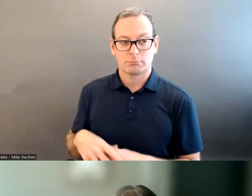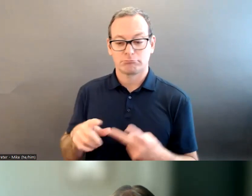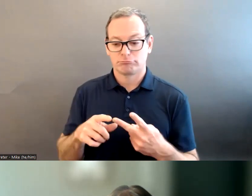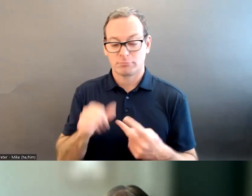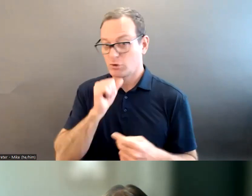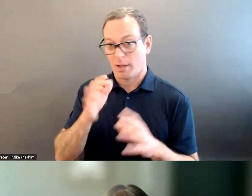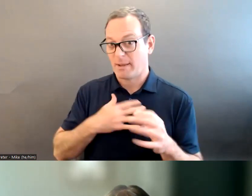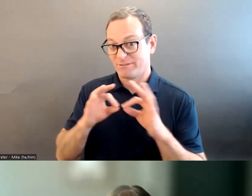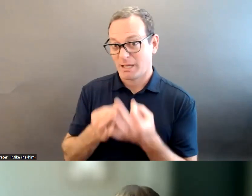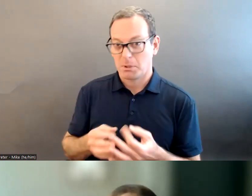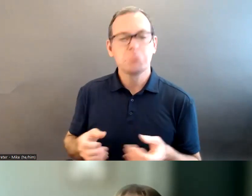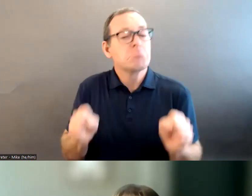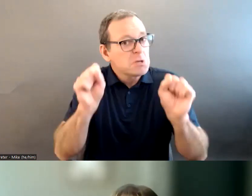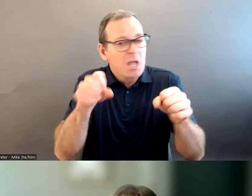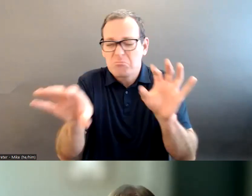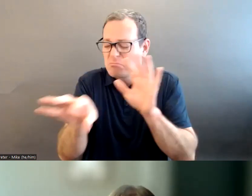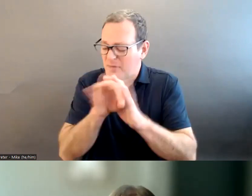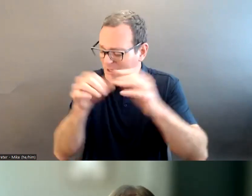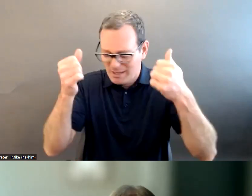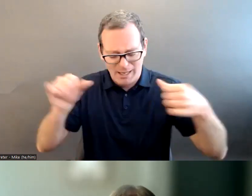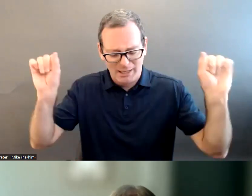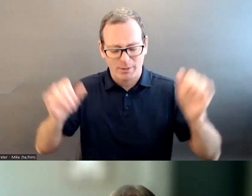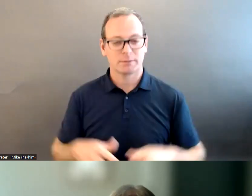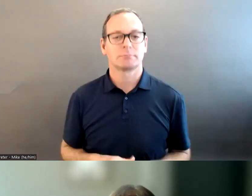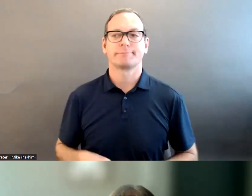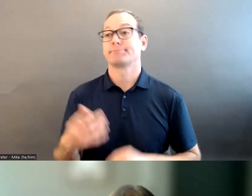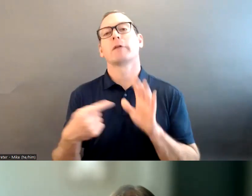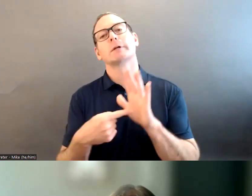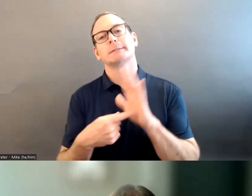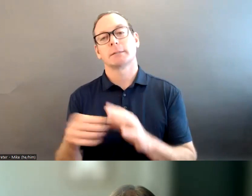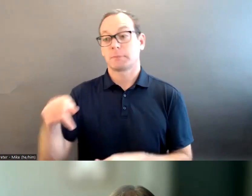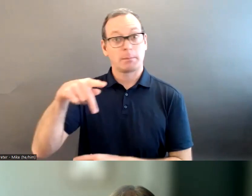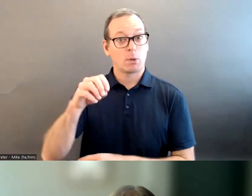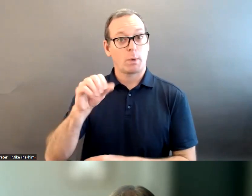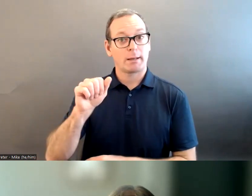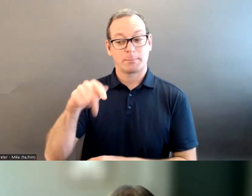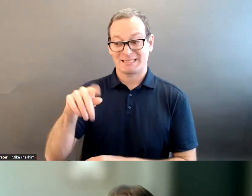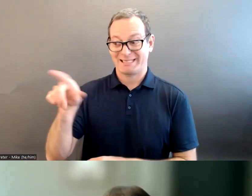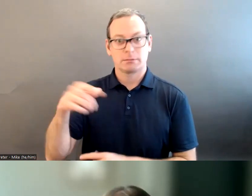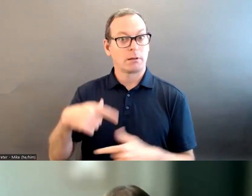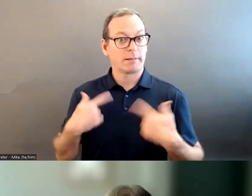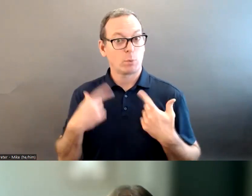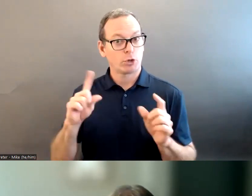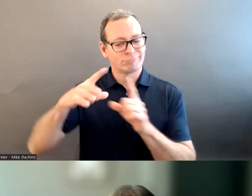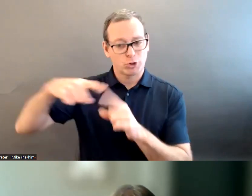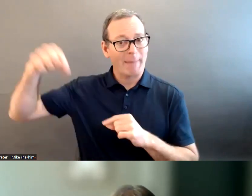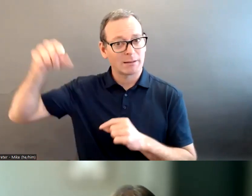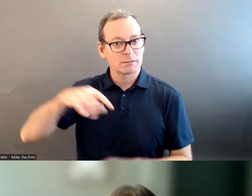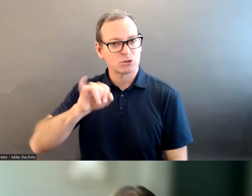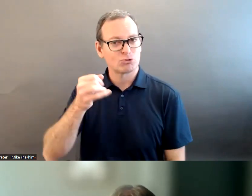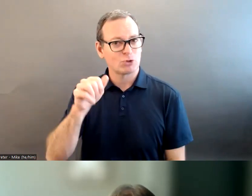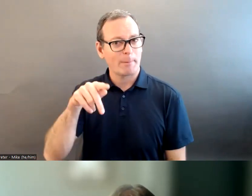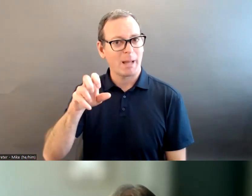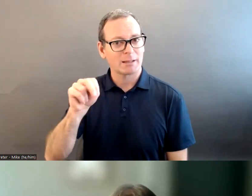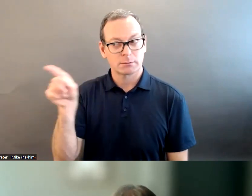can pick any attorney. So if they're living in Japan, they can be your attorney. The thing to keep in mind is, are they accessible?